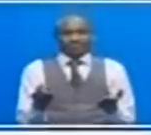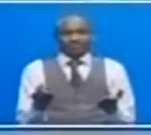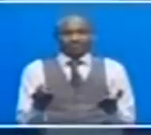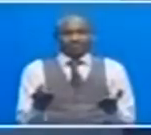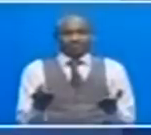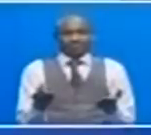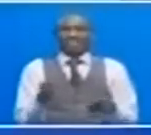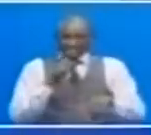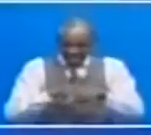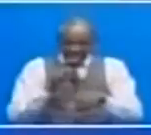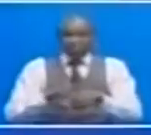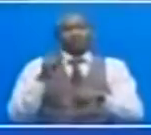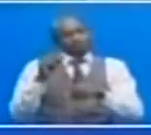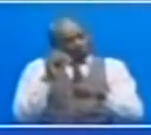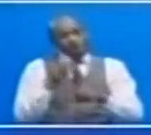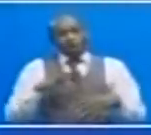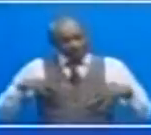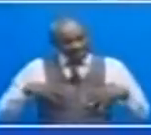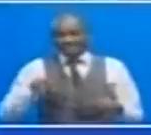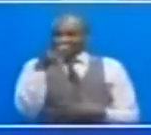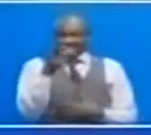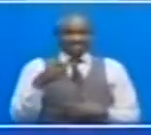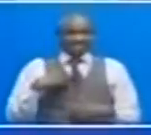Counseling during holidays. Yeah?